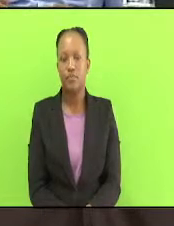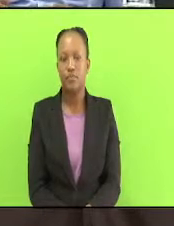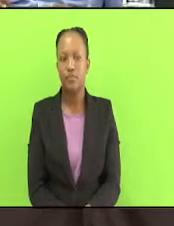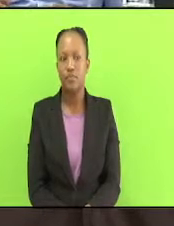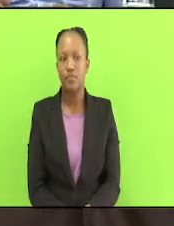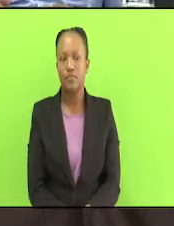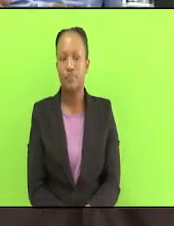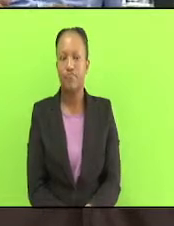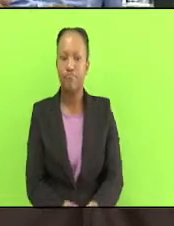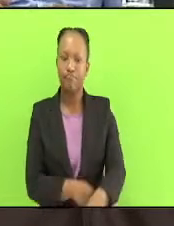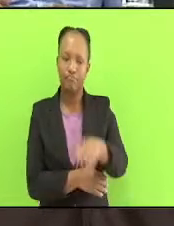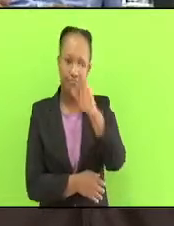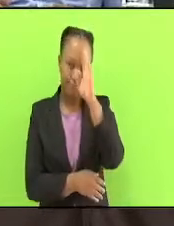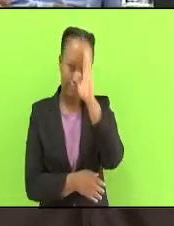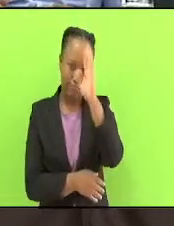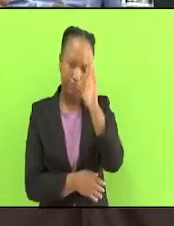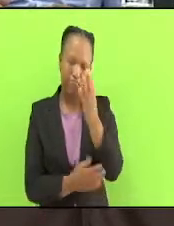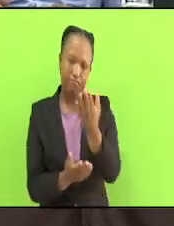Good afternoon.